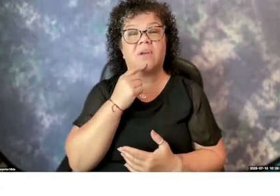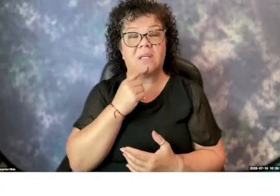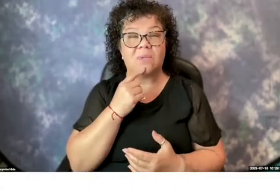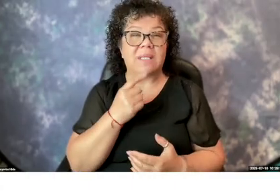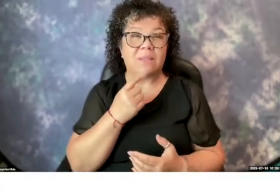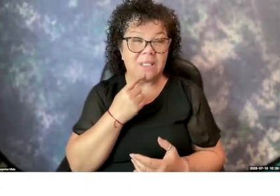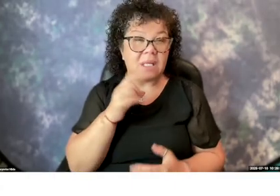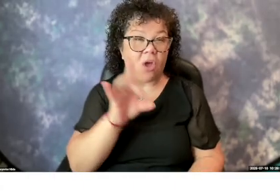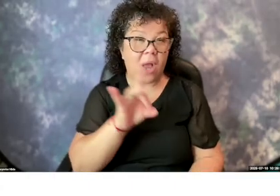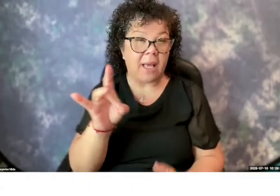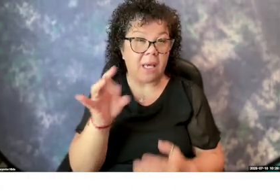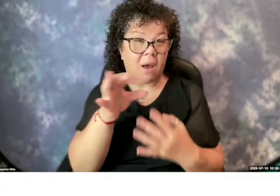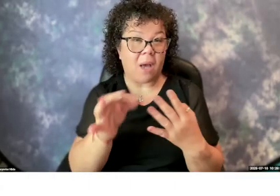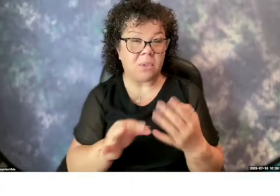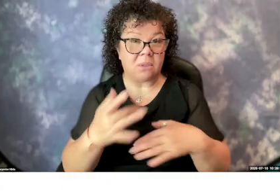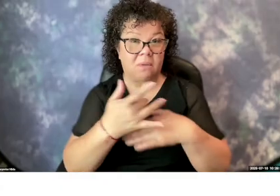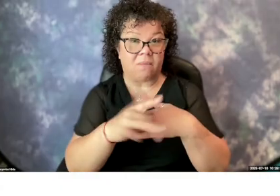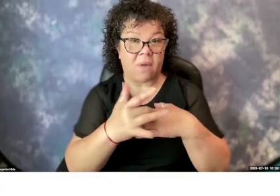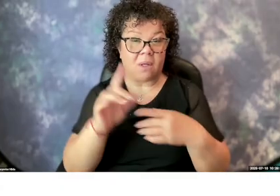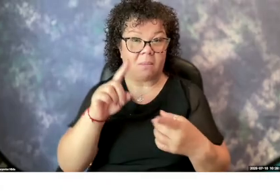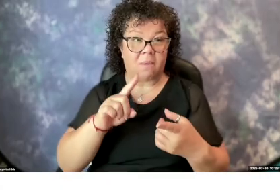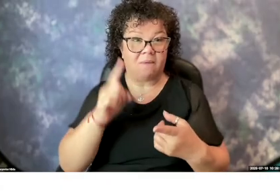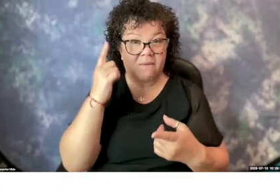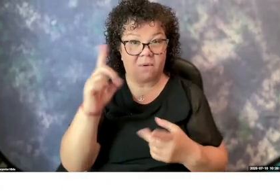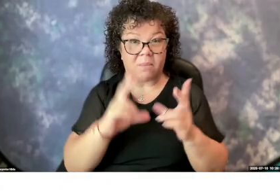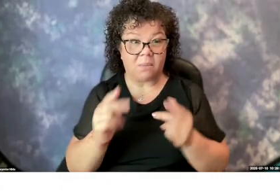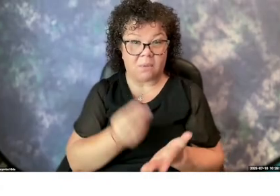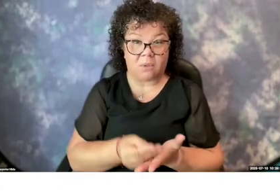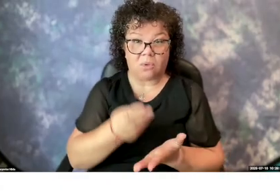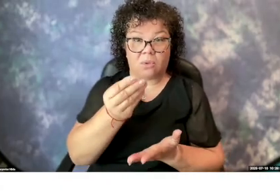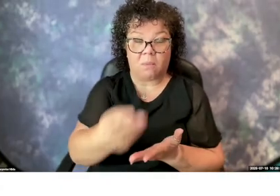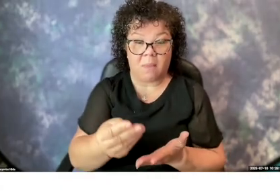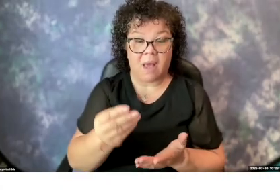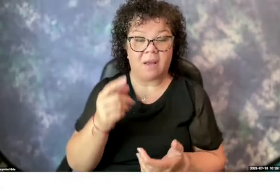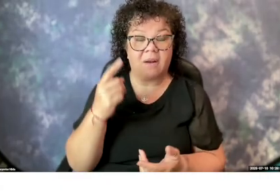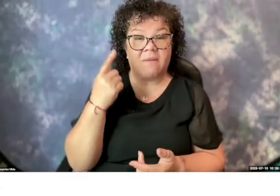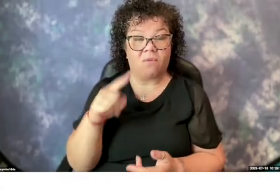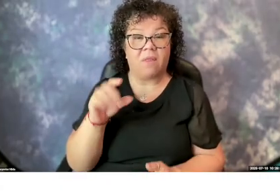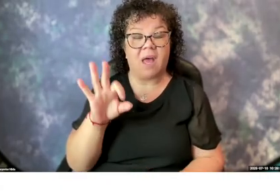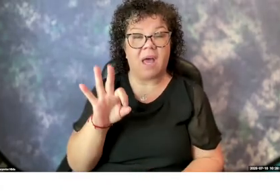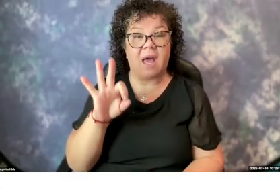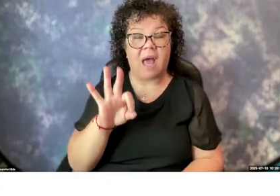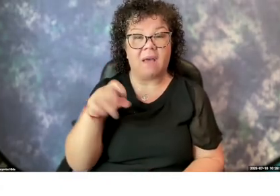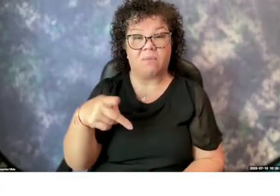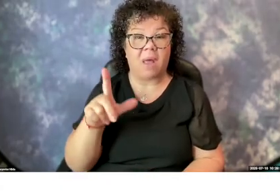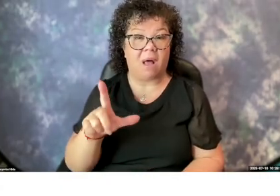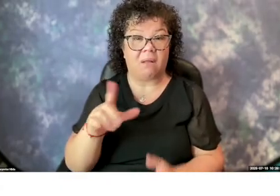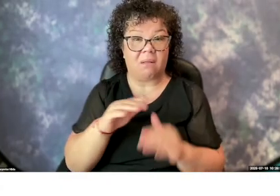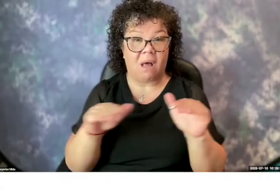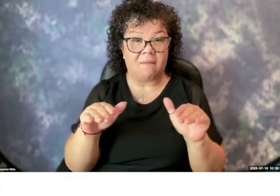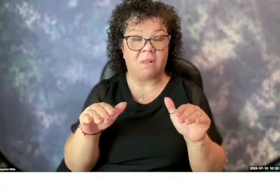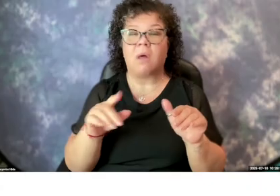available to consumers at the 300% FPL level, there may not be